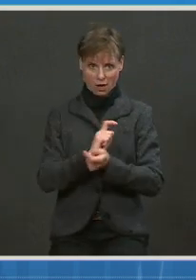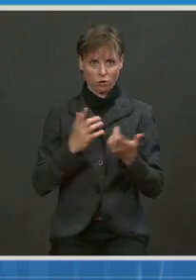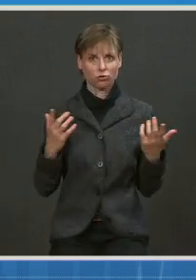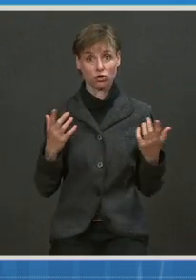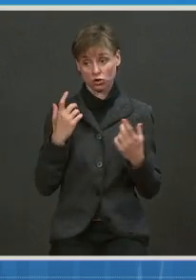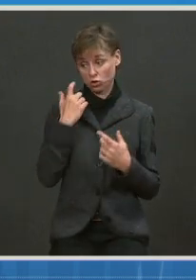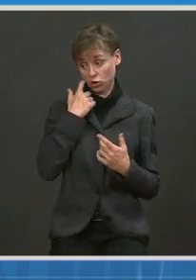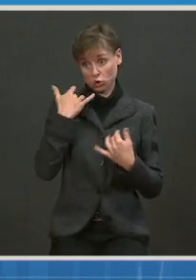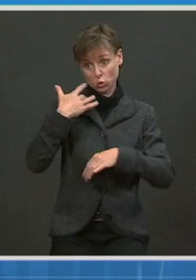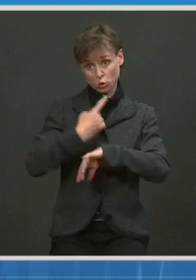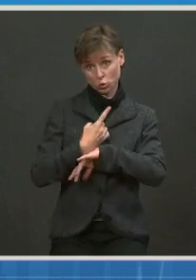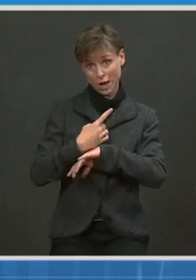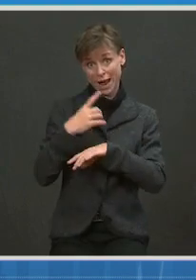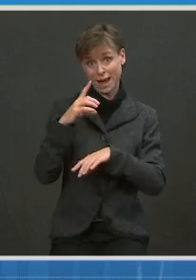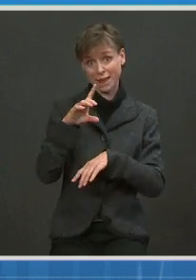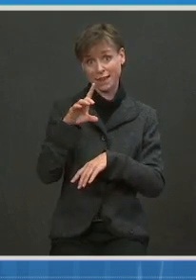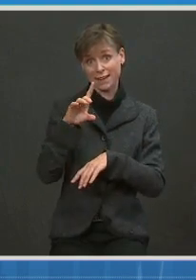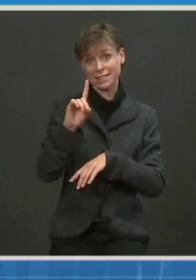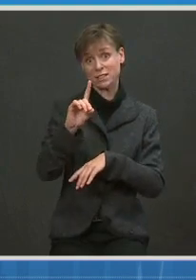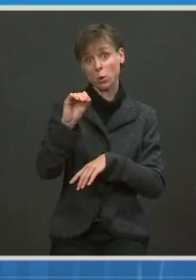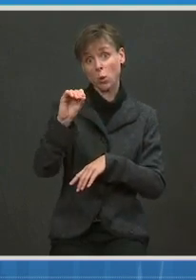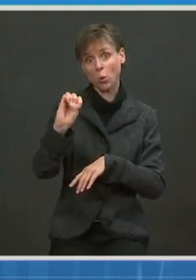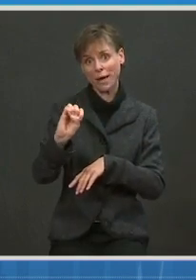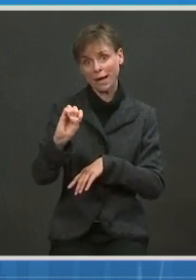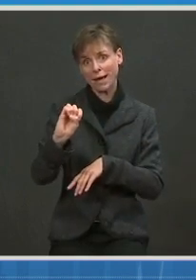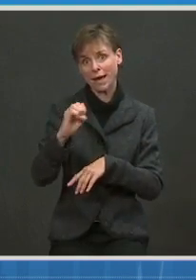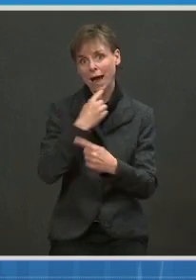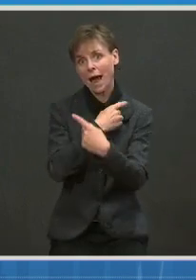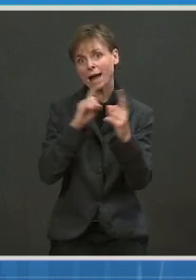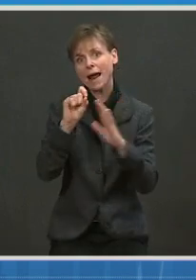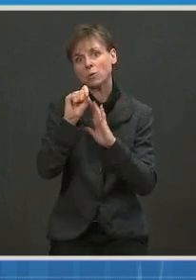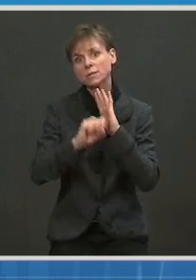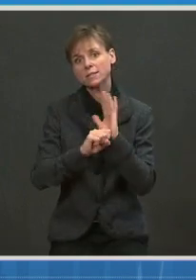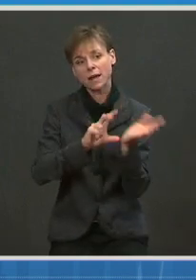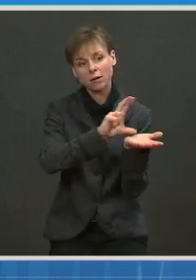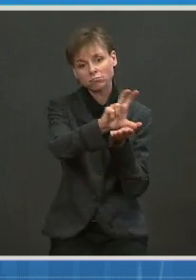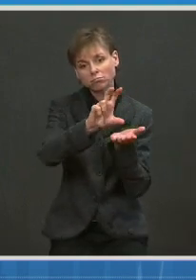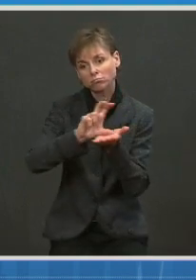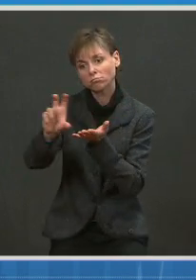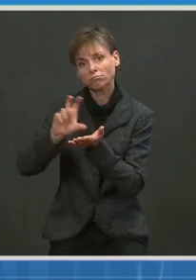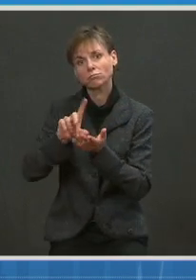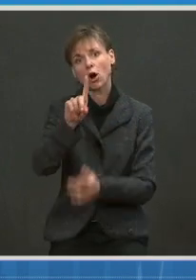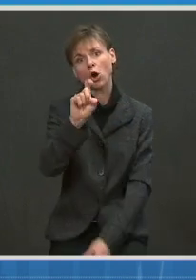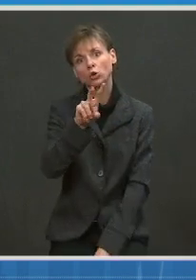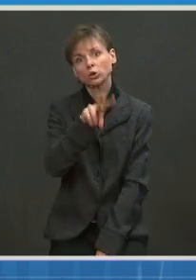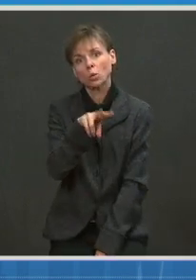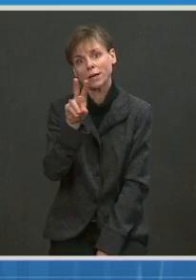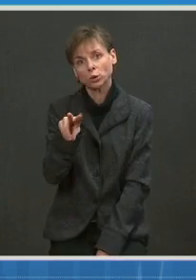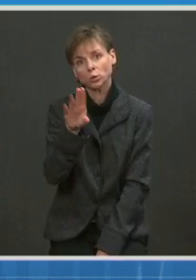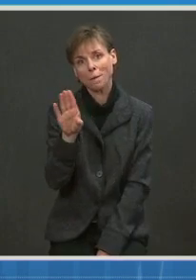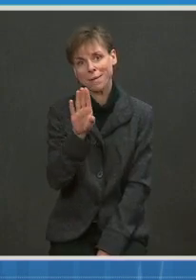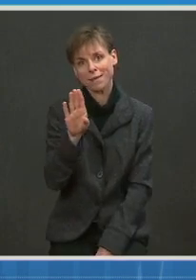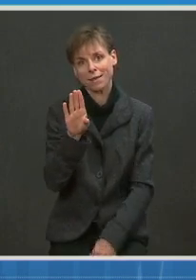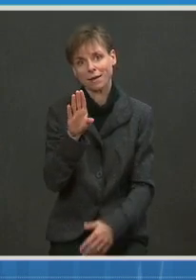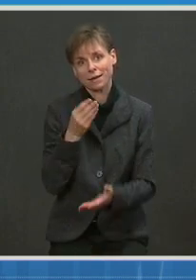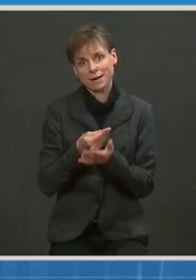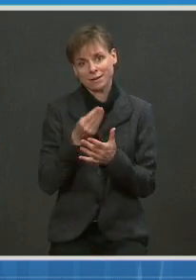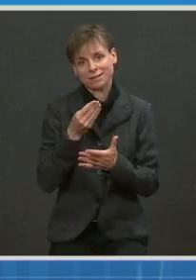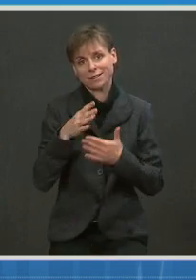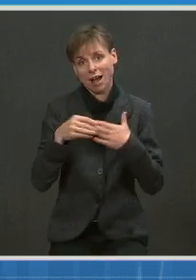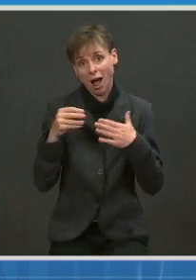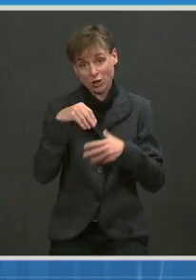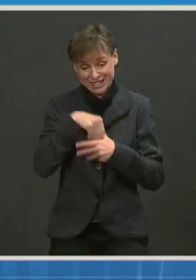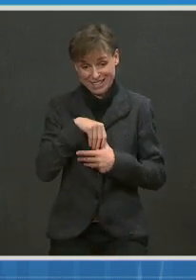of Education announced the state funding allocations for the $122 billion in the American Rescue Plan to help